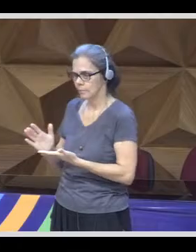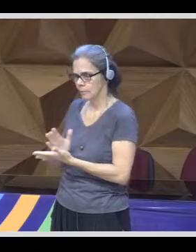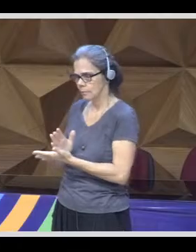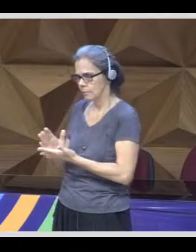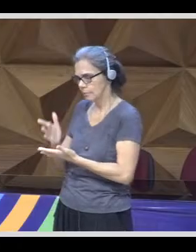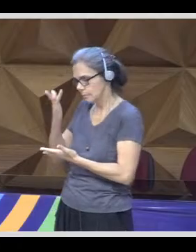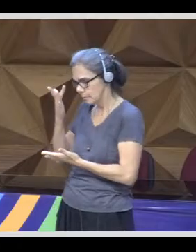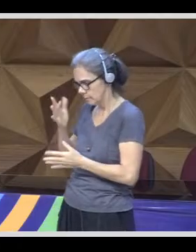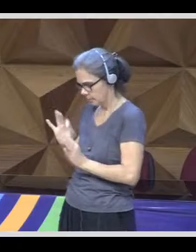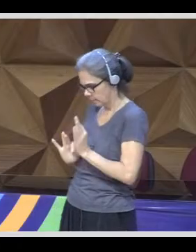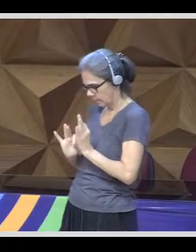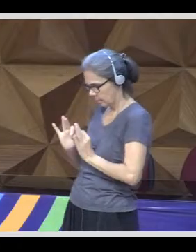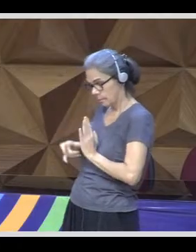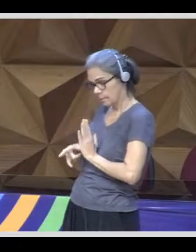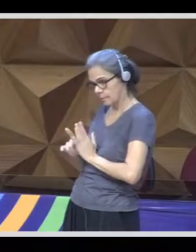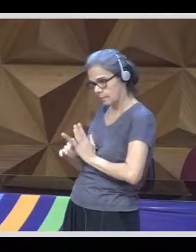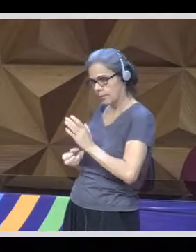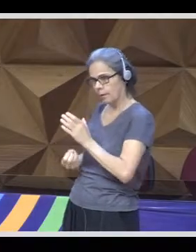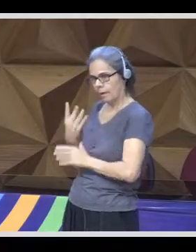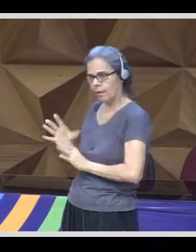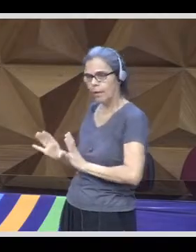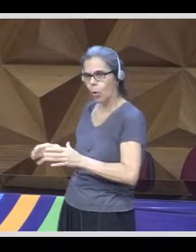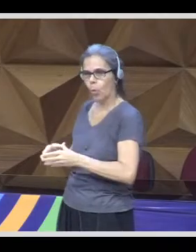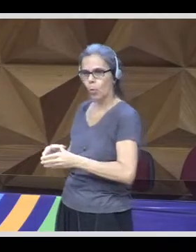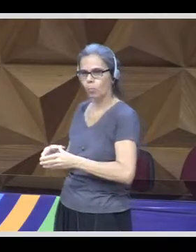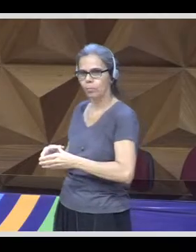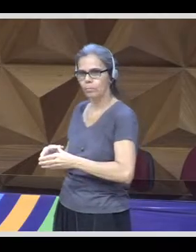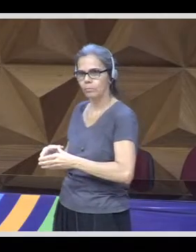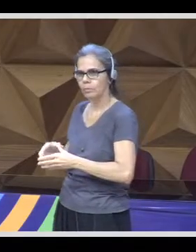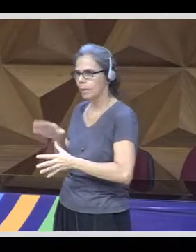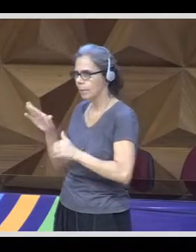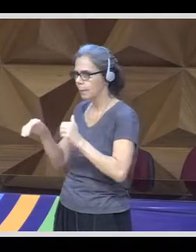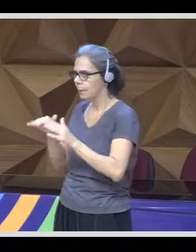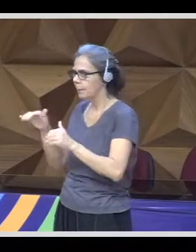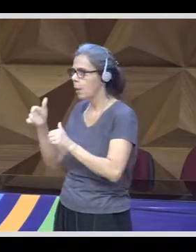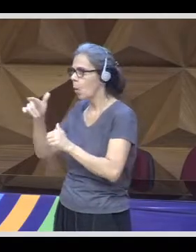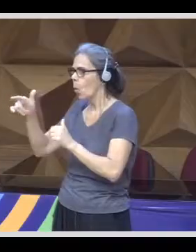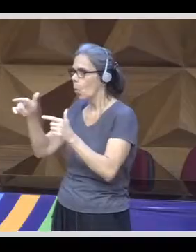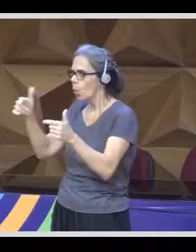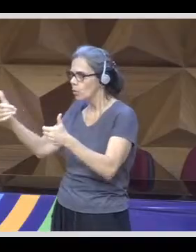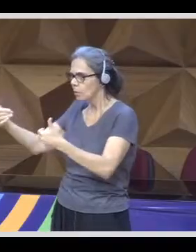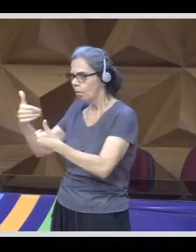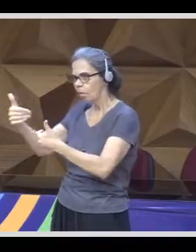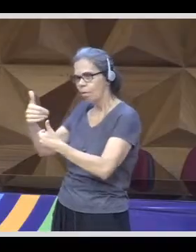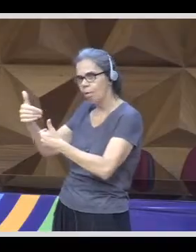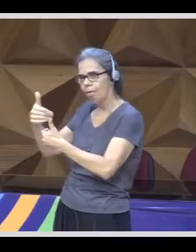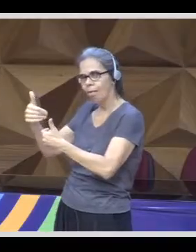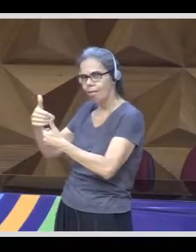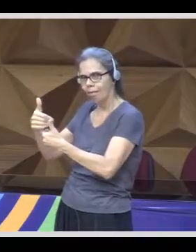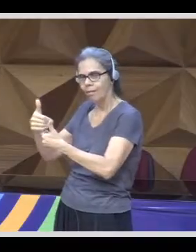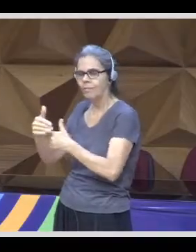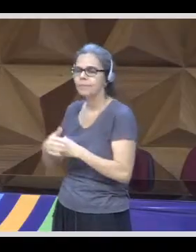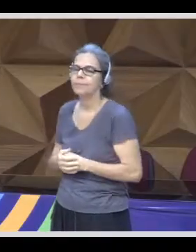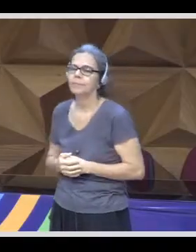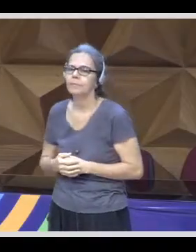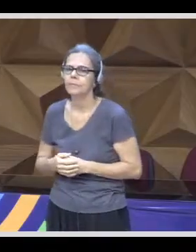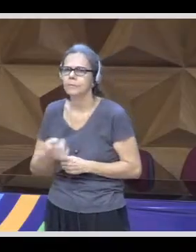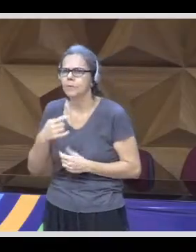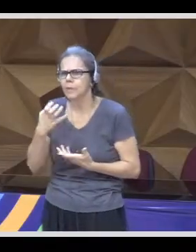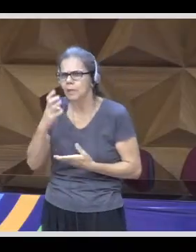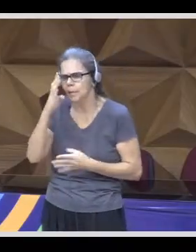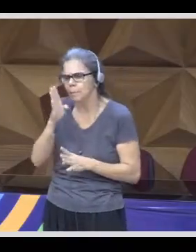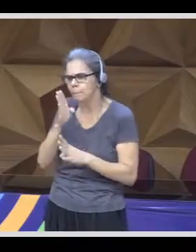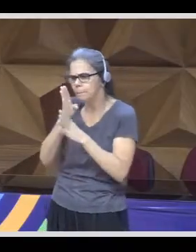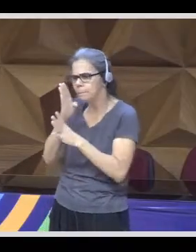here is to study phenomena driven by collective behavior. And the challenge, the technical challenge, is basically